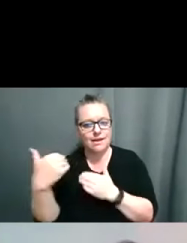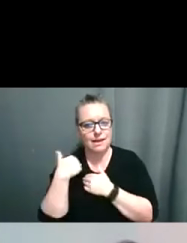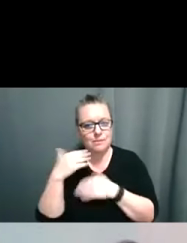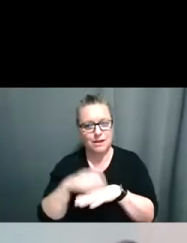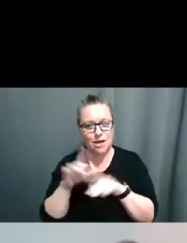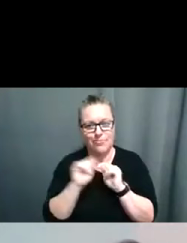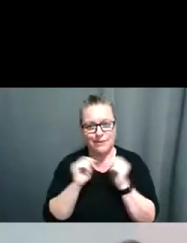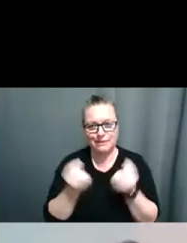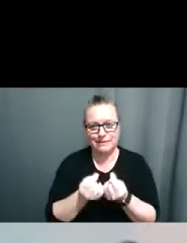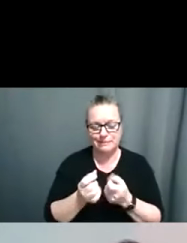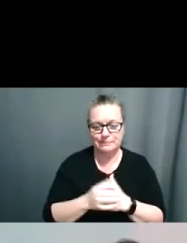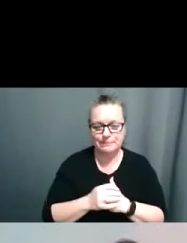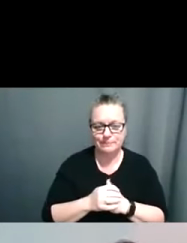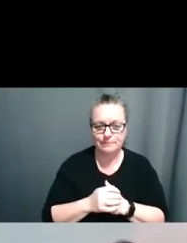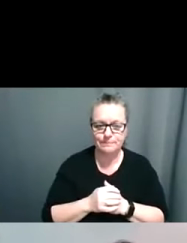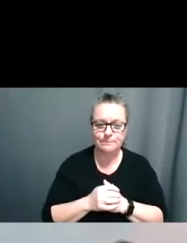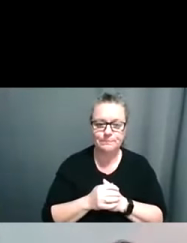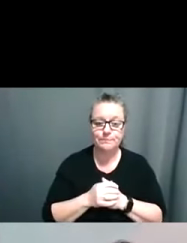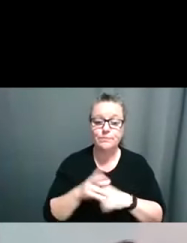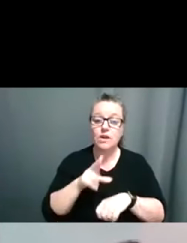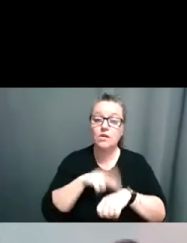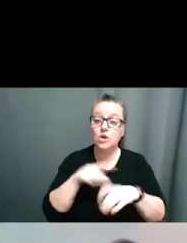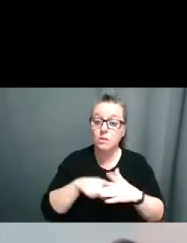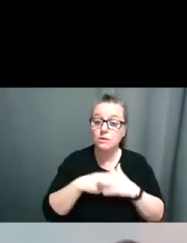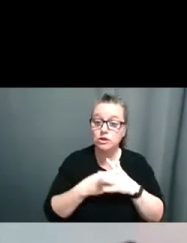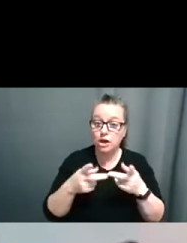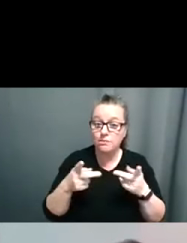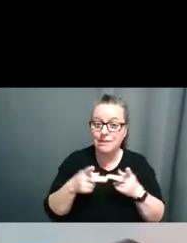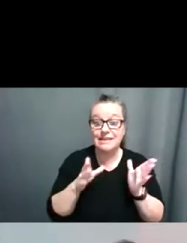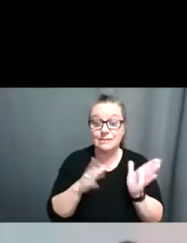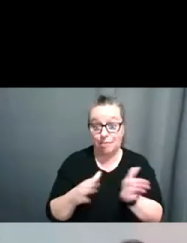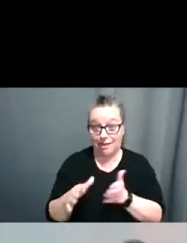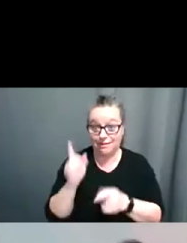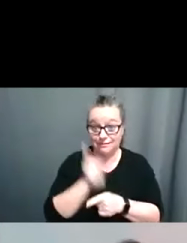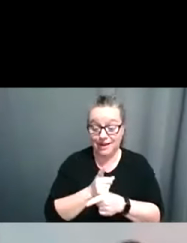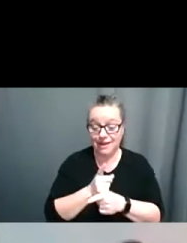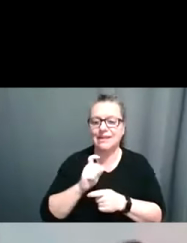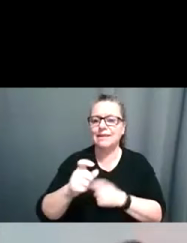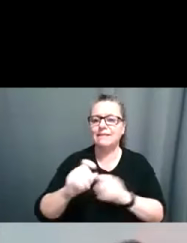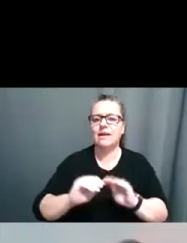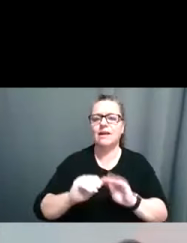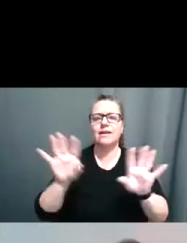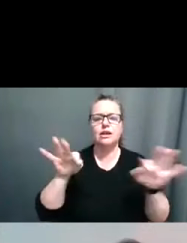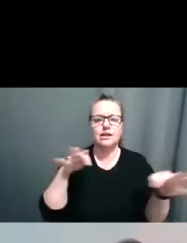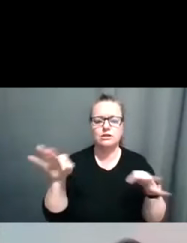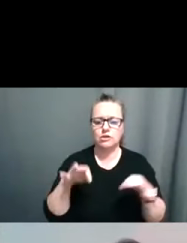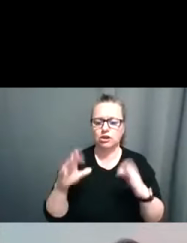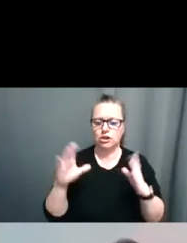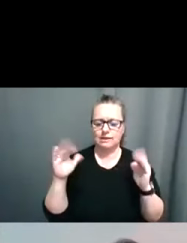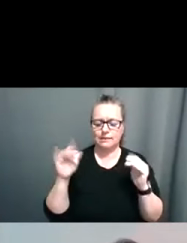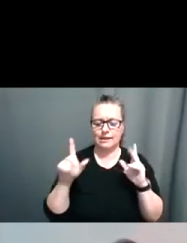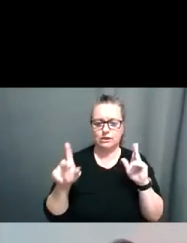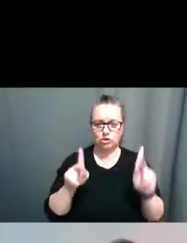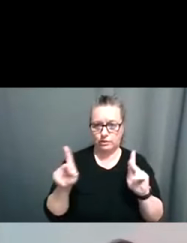teams. The usual starting place in this cycle is plan, right? Give clear instructions and expectations to the folks that you